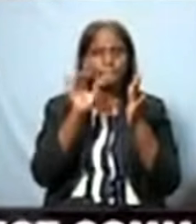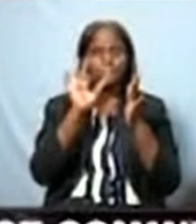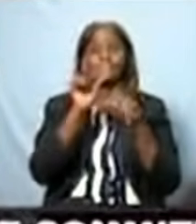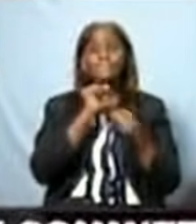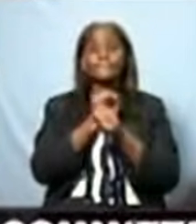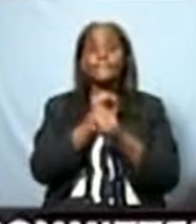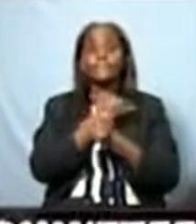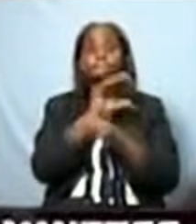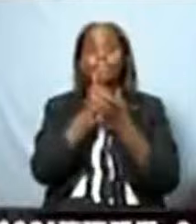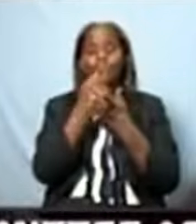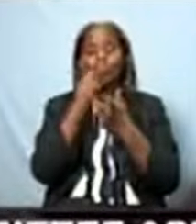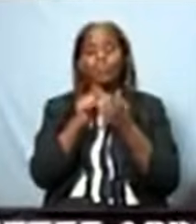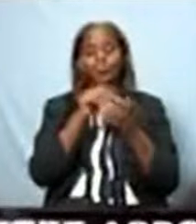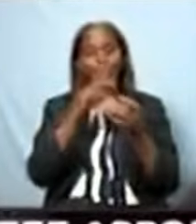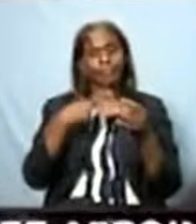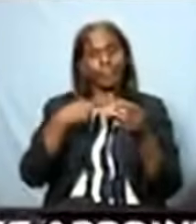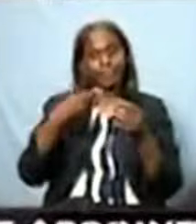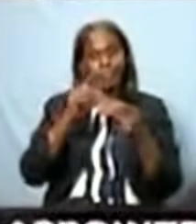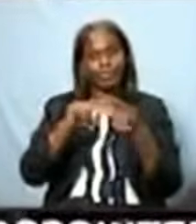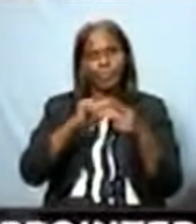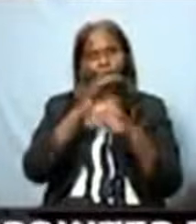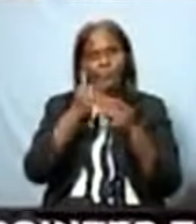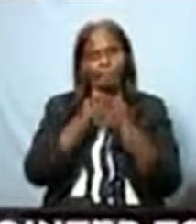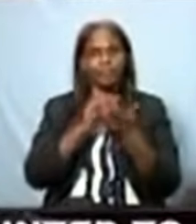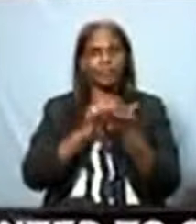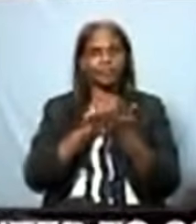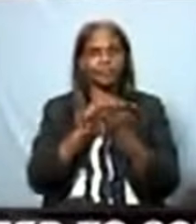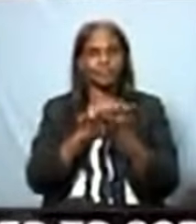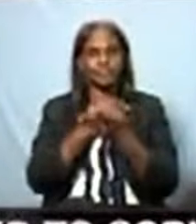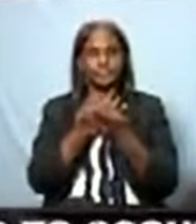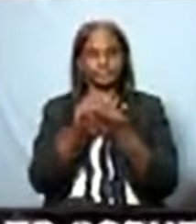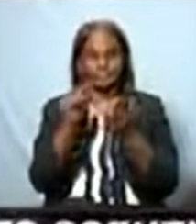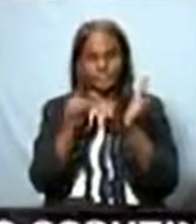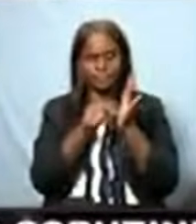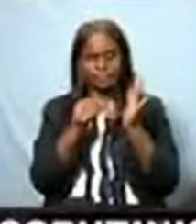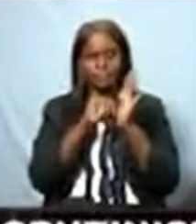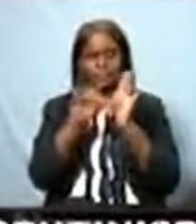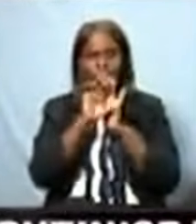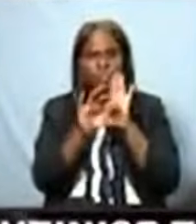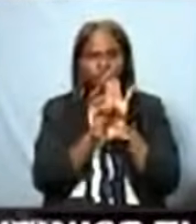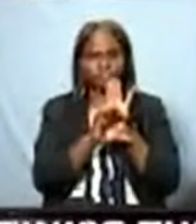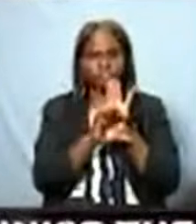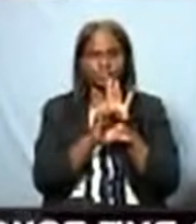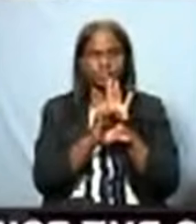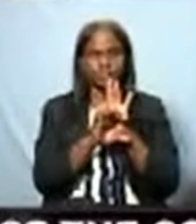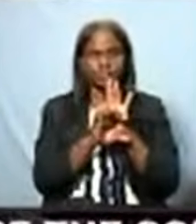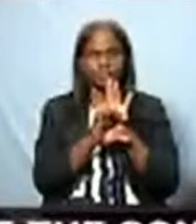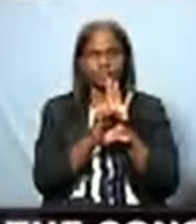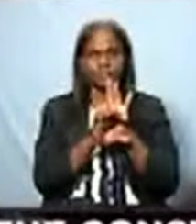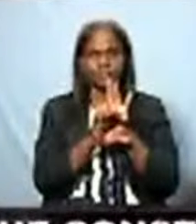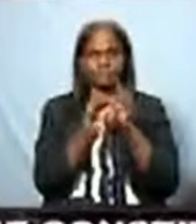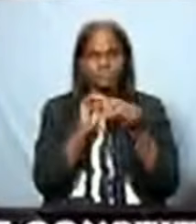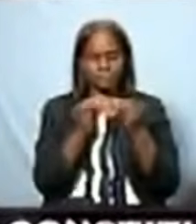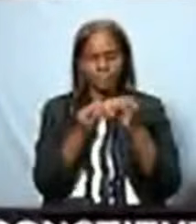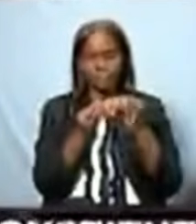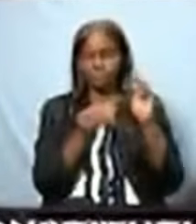mandatory, apply to the interpretation of this very constitution. Number